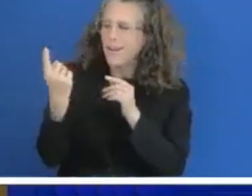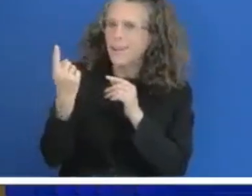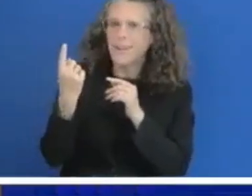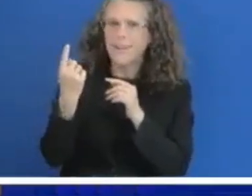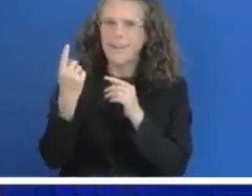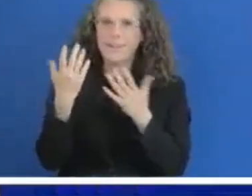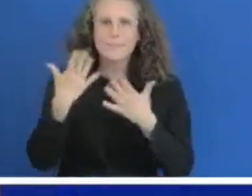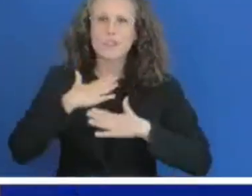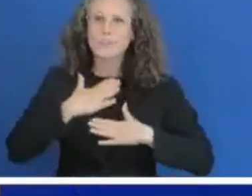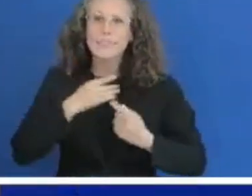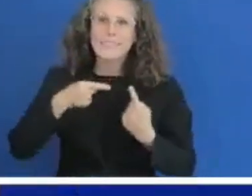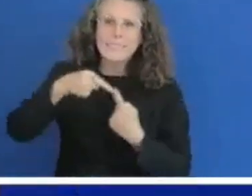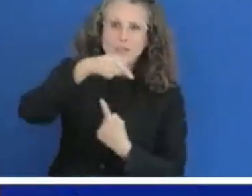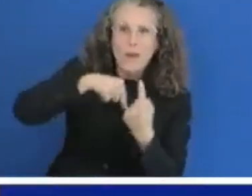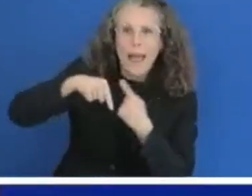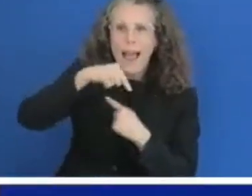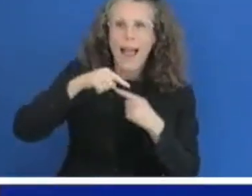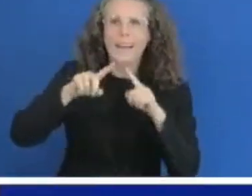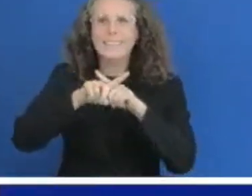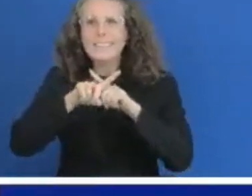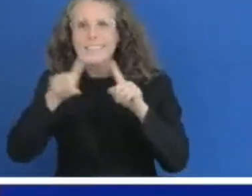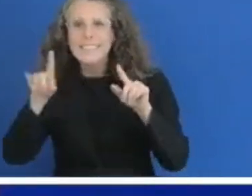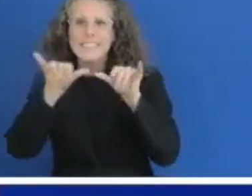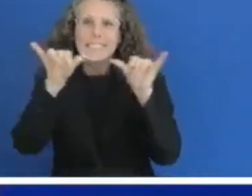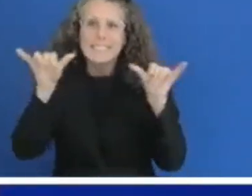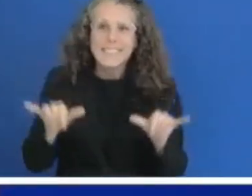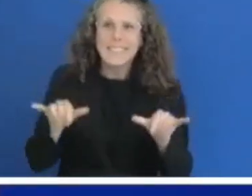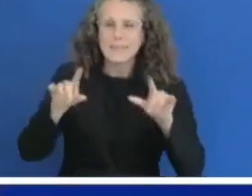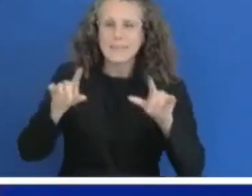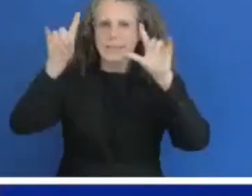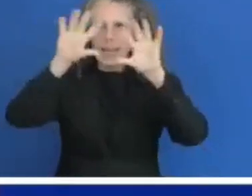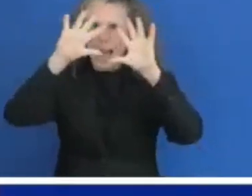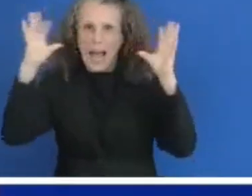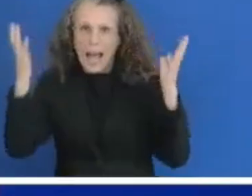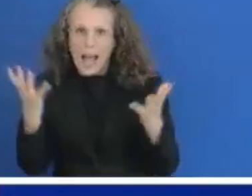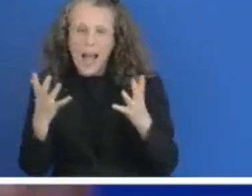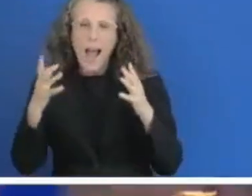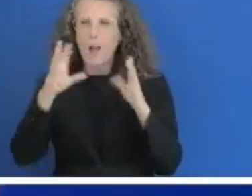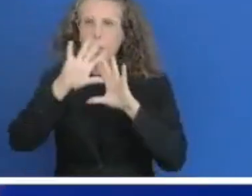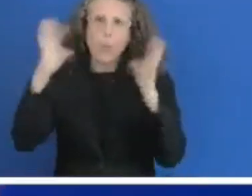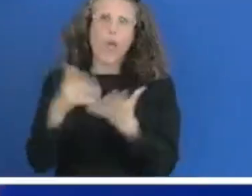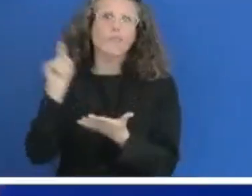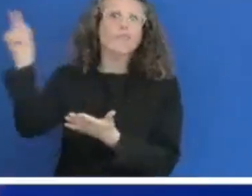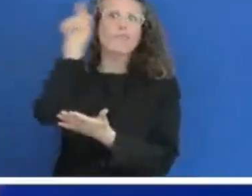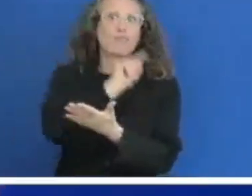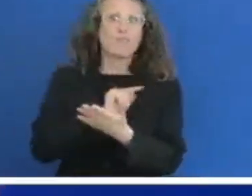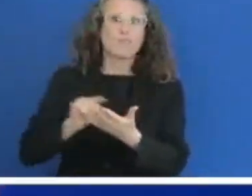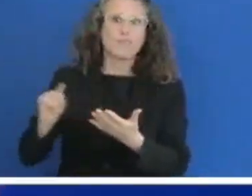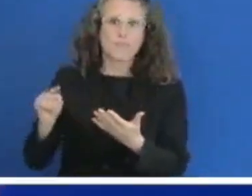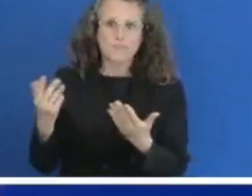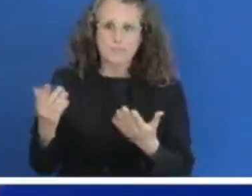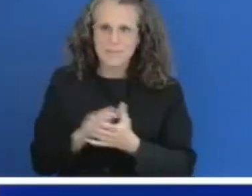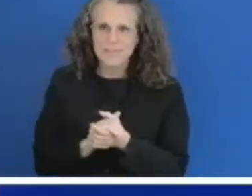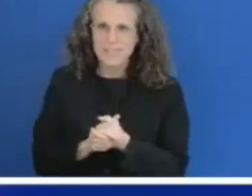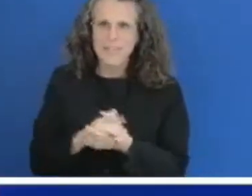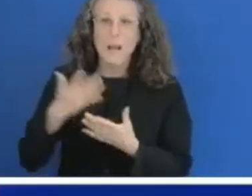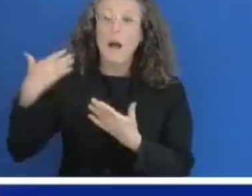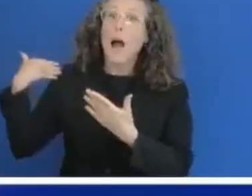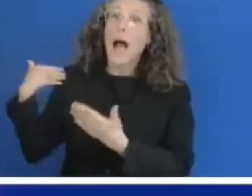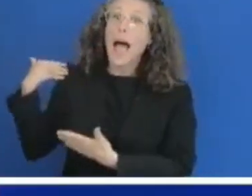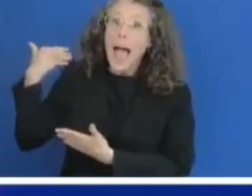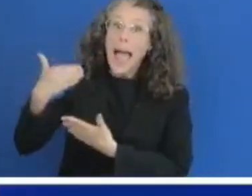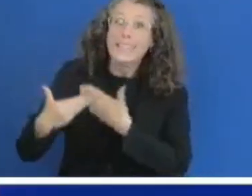with different ecosystems, different biomes around the world, and how our ancestors arrived in these